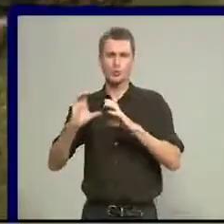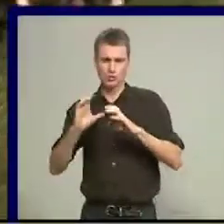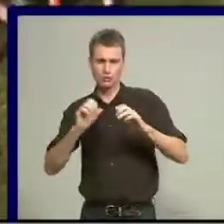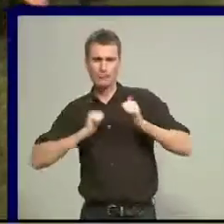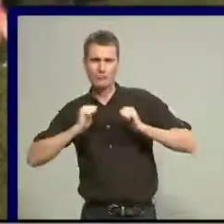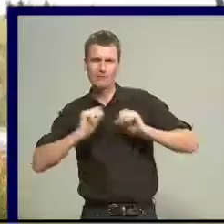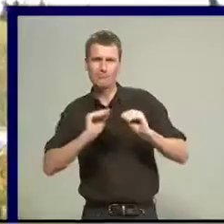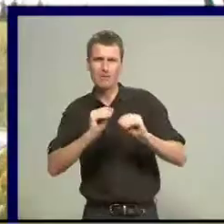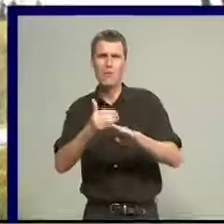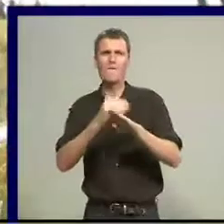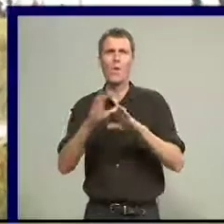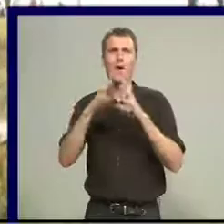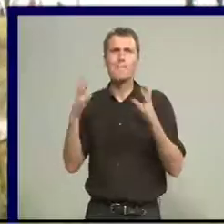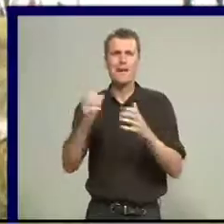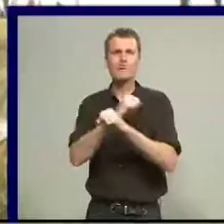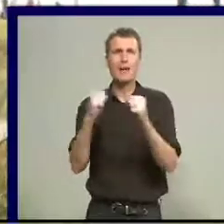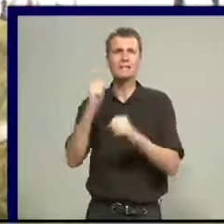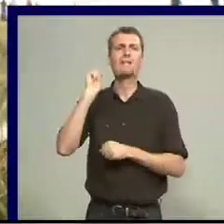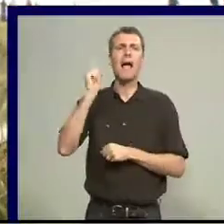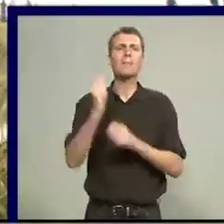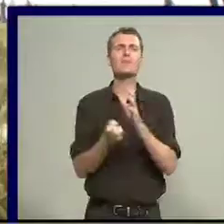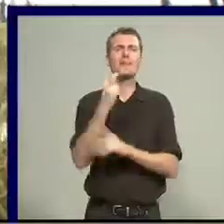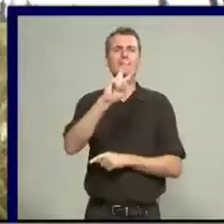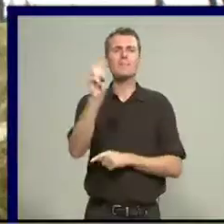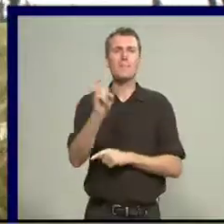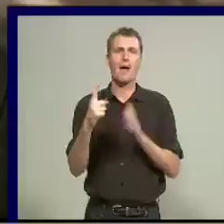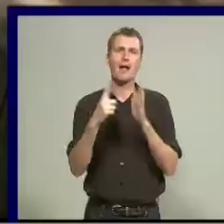in September. Emma Cropper, CTV News.